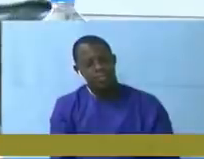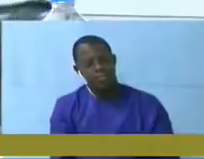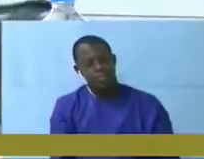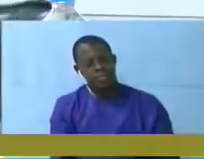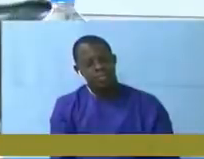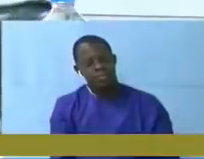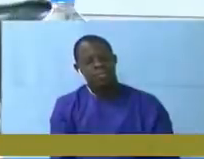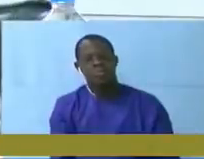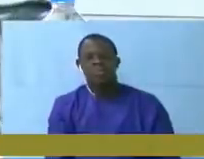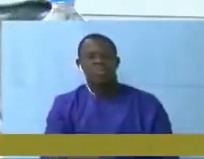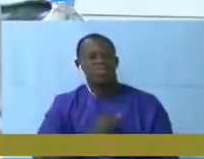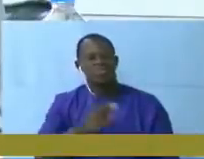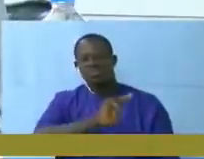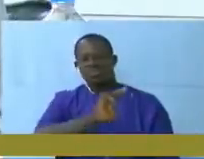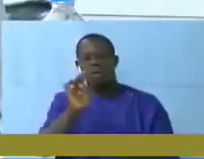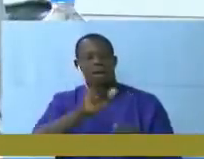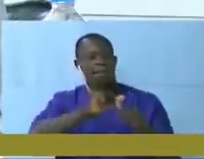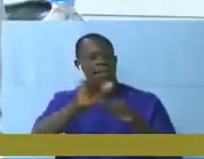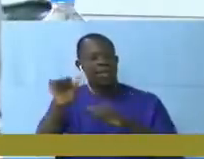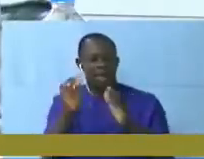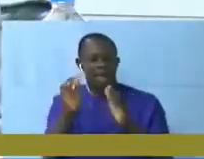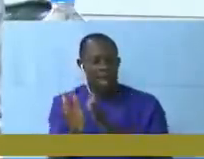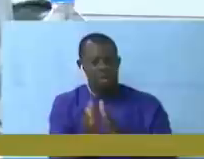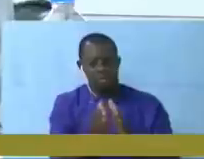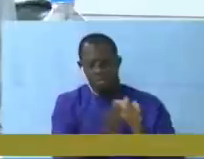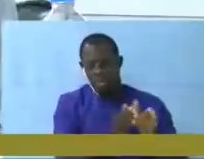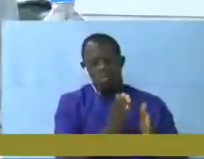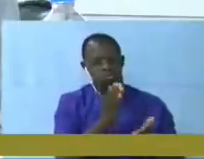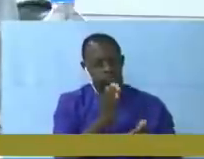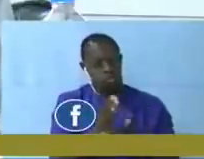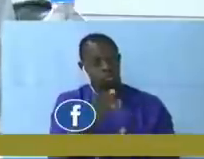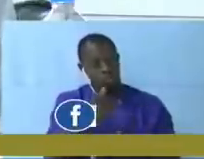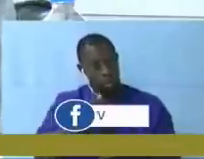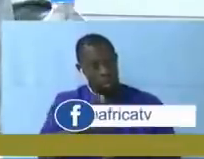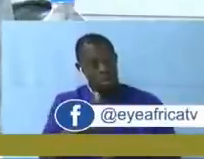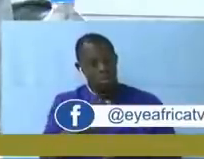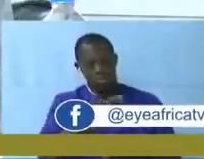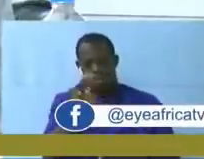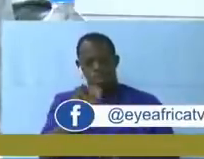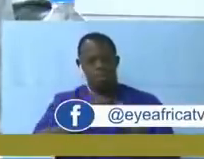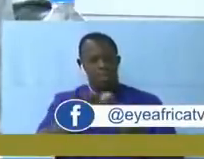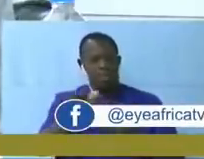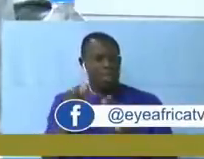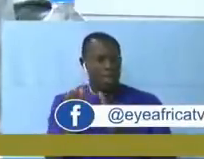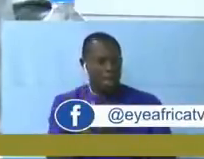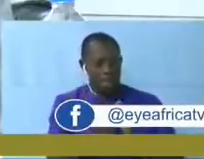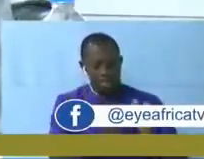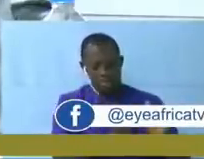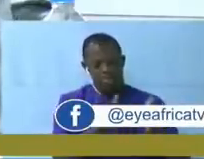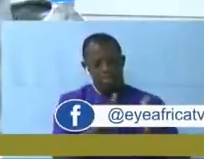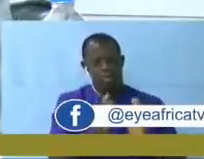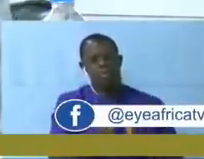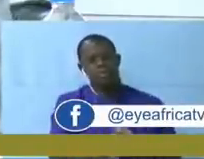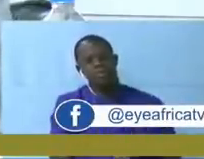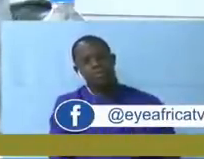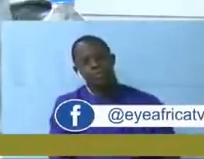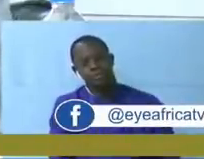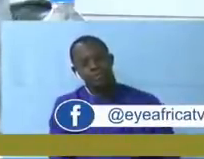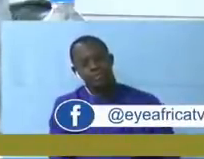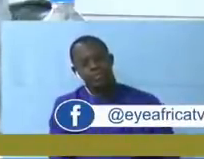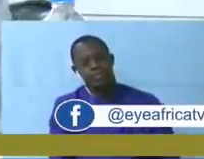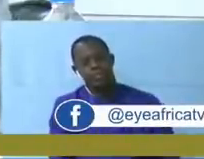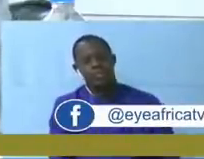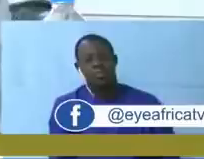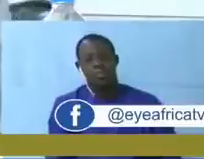It wasn't the best of arrangements, to be honest. Mo mel rek ni dal du ni nga xamné dal tedelin bu wër la. too